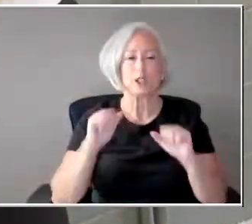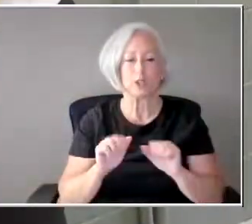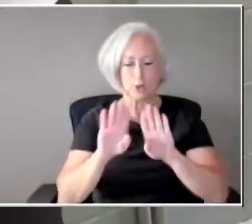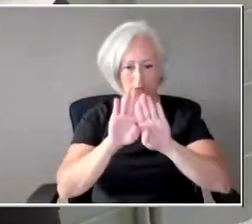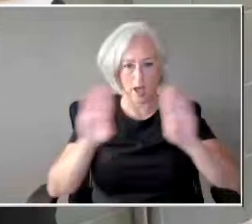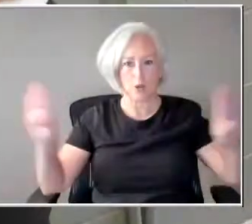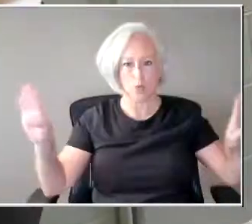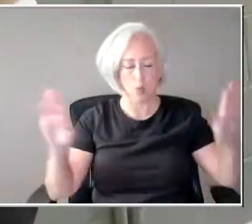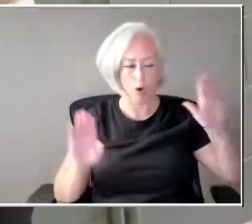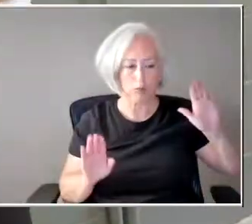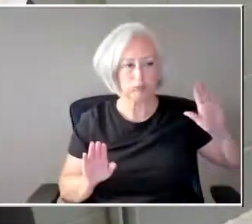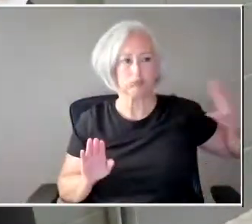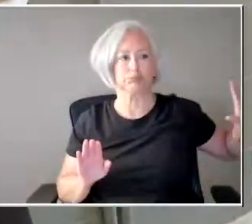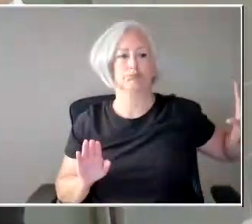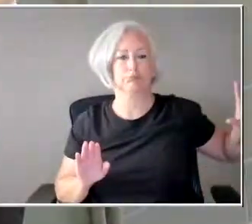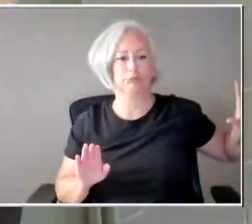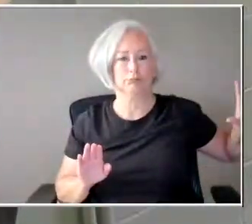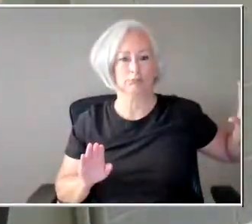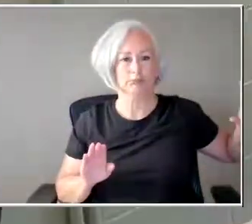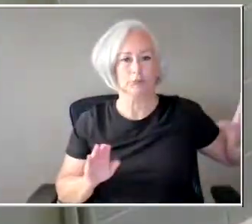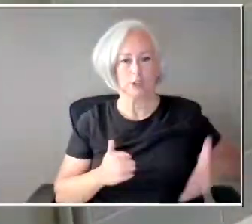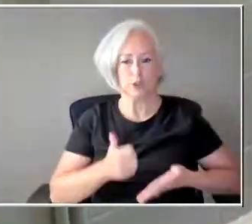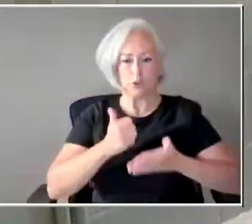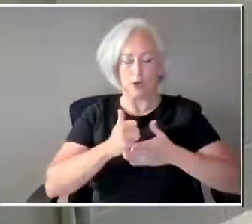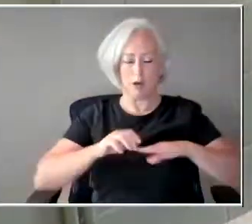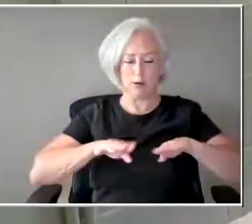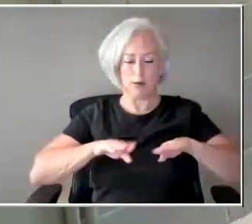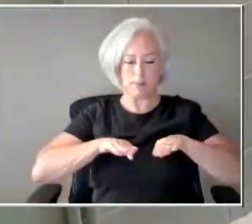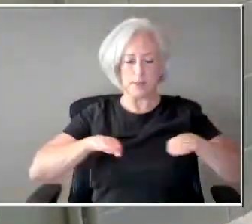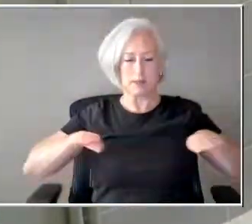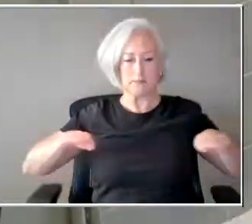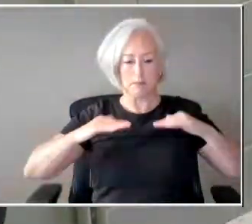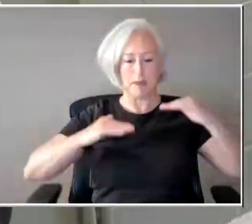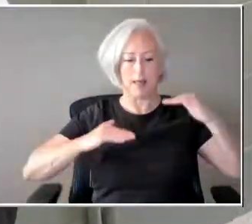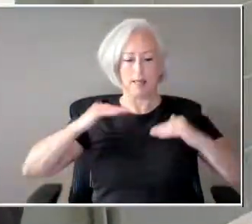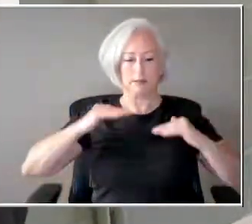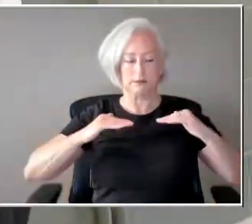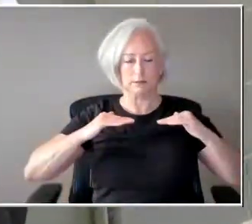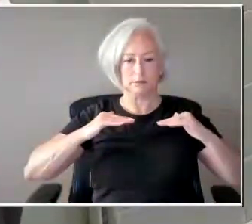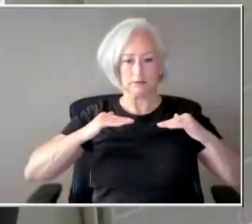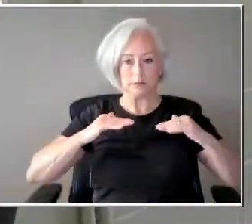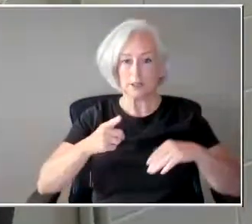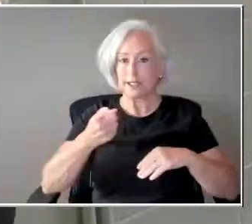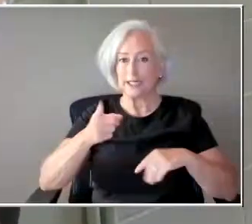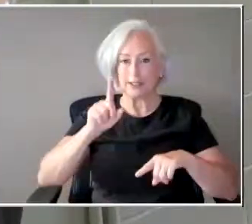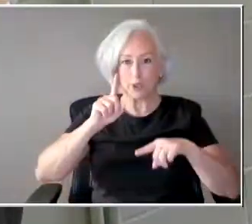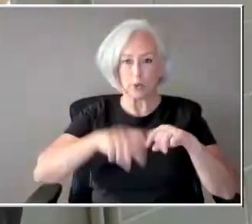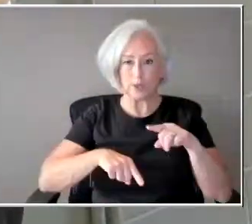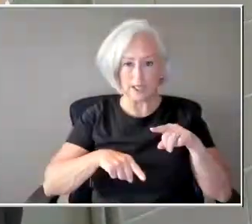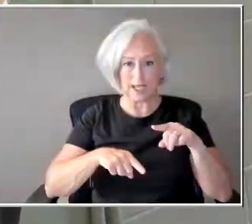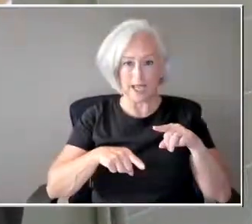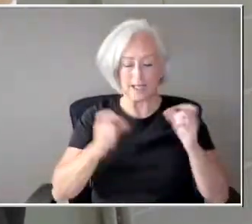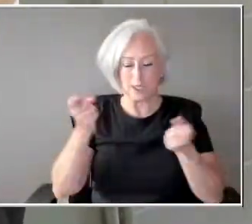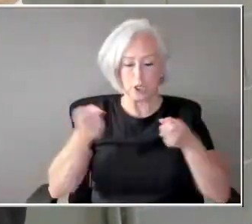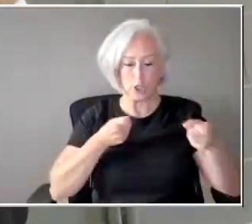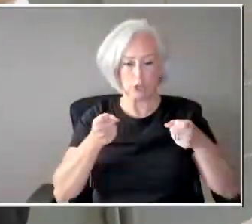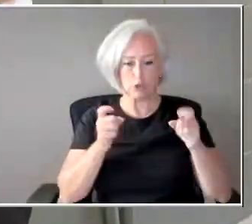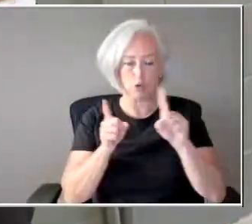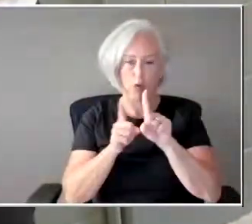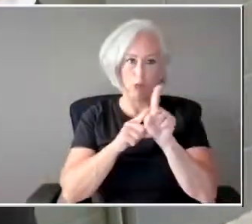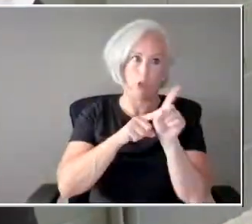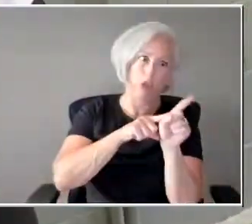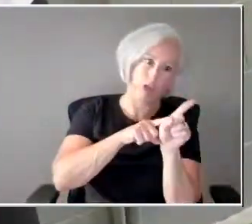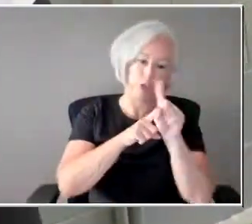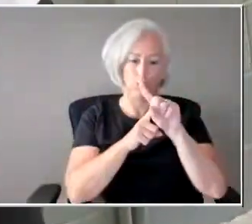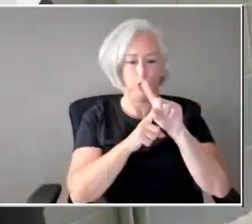that progression of being able to stand and balance. If you can't if you can't control that movement, Because then you're not doing it right and you're not